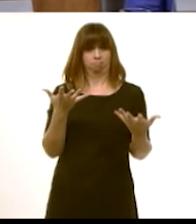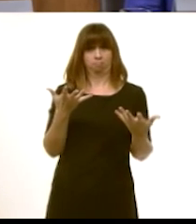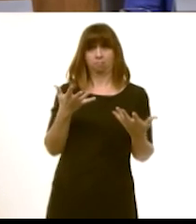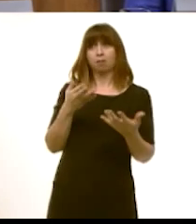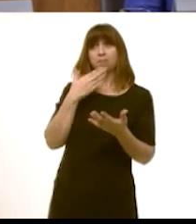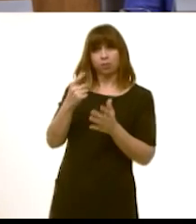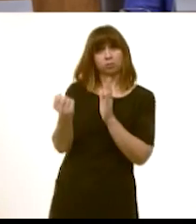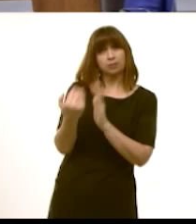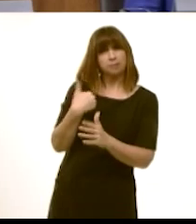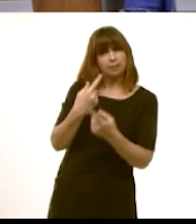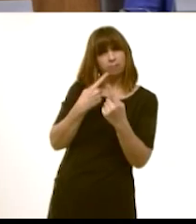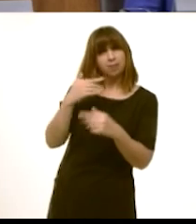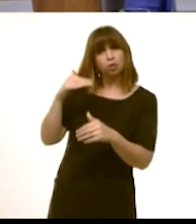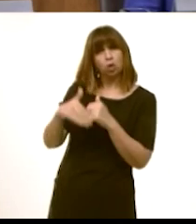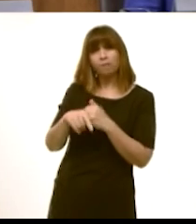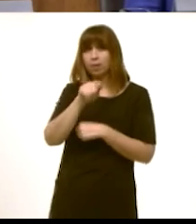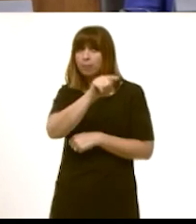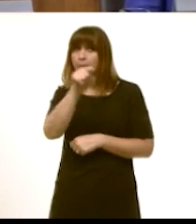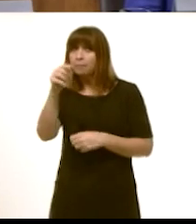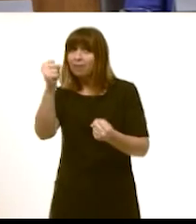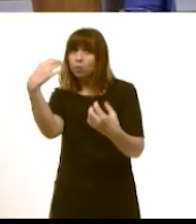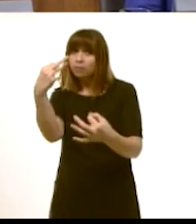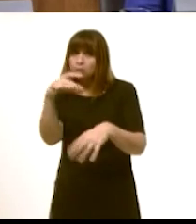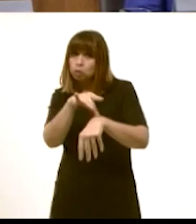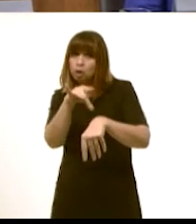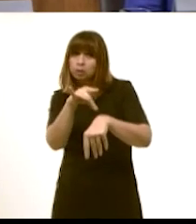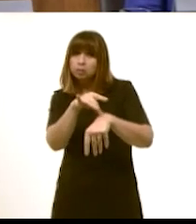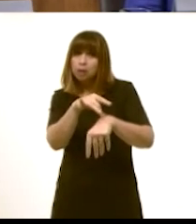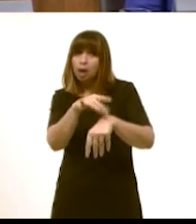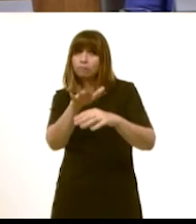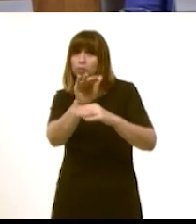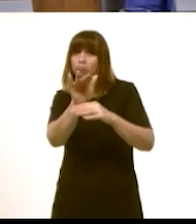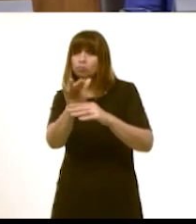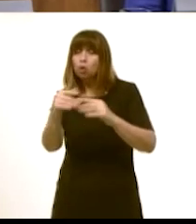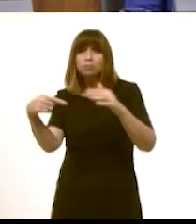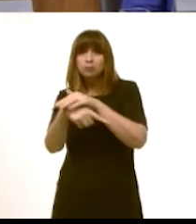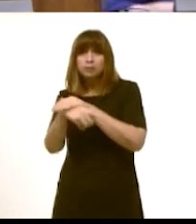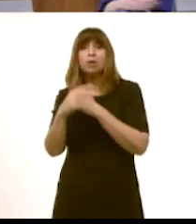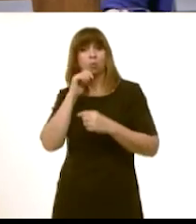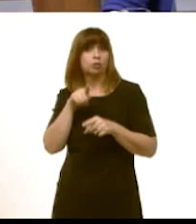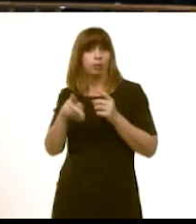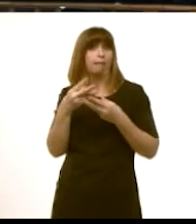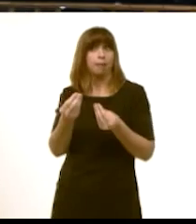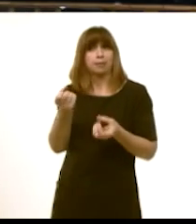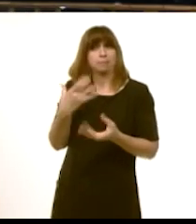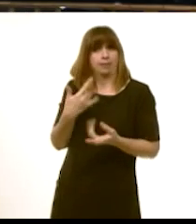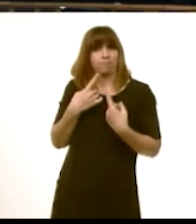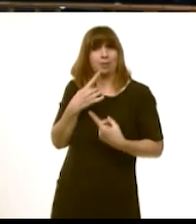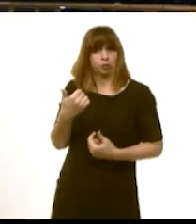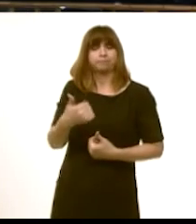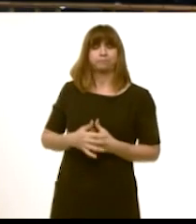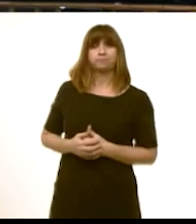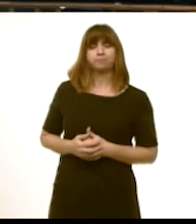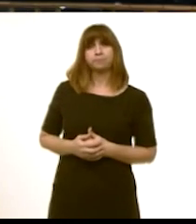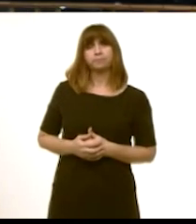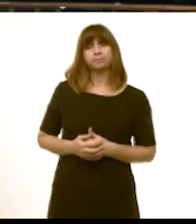with particular details of these individuals, we'd be more than happy to see what we can do to help them. Question 10, Gwenda Thomas. Diolch Prydlywydd.